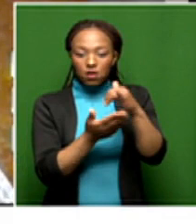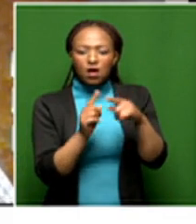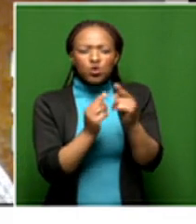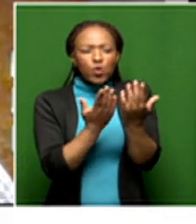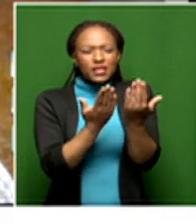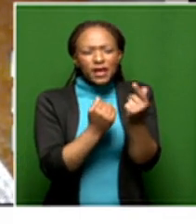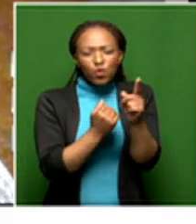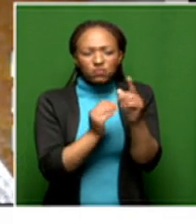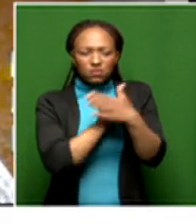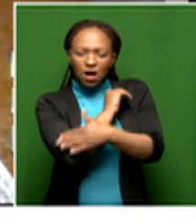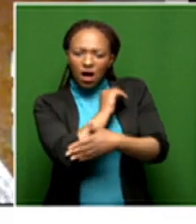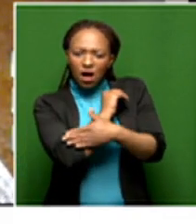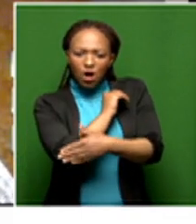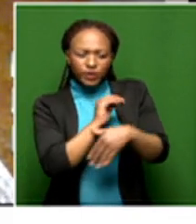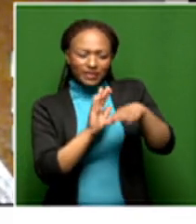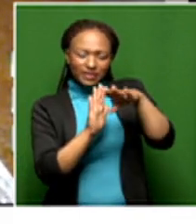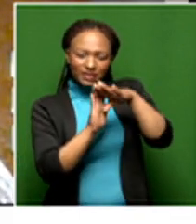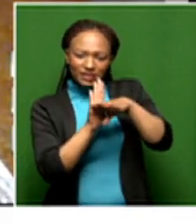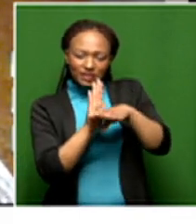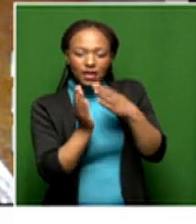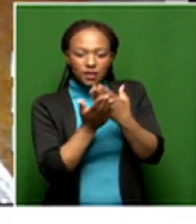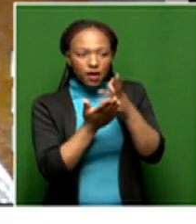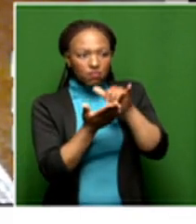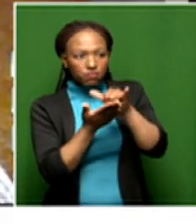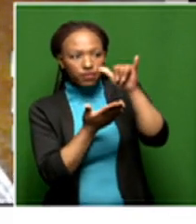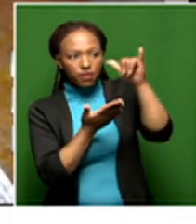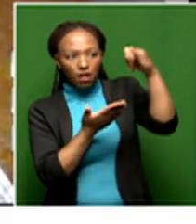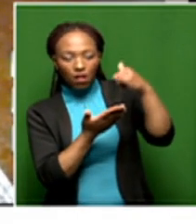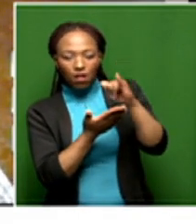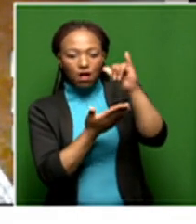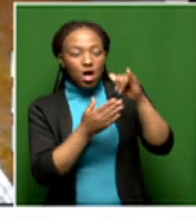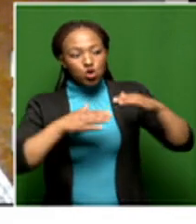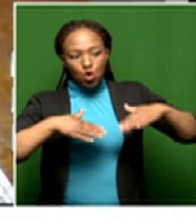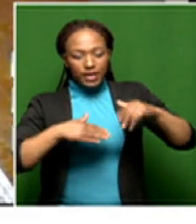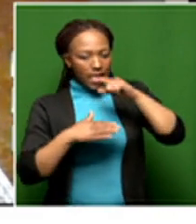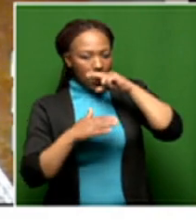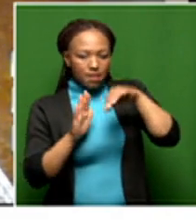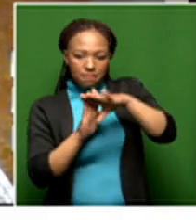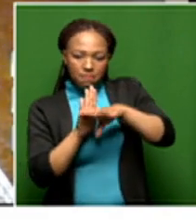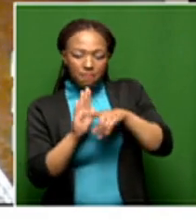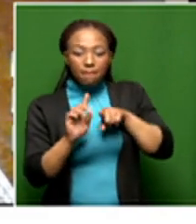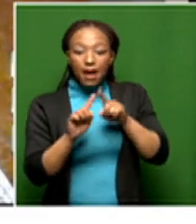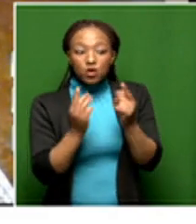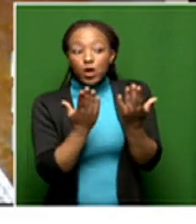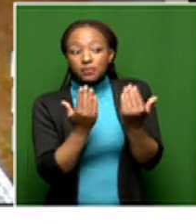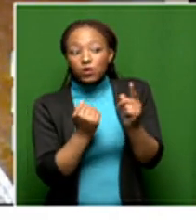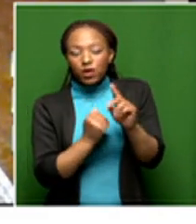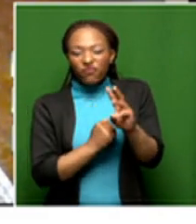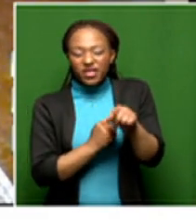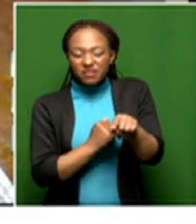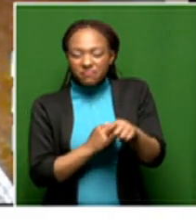list of countries that will be allowed in and out, that not yet published, but what are your expectations for Thursday?